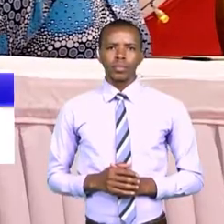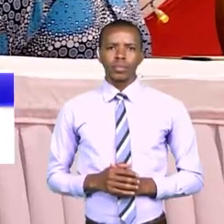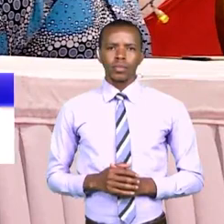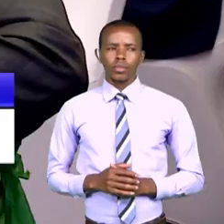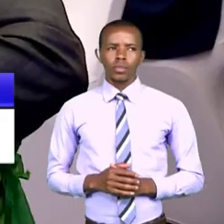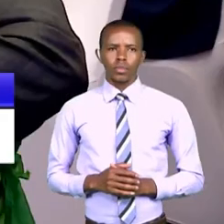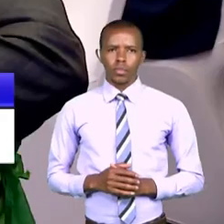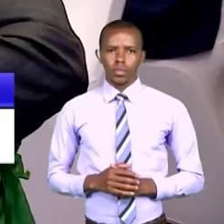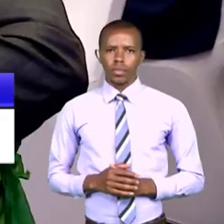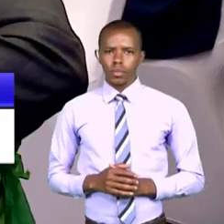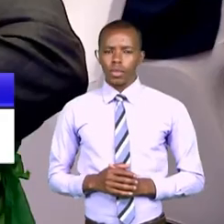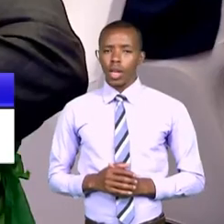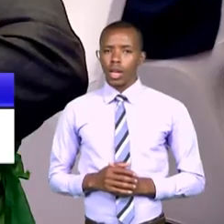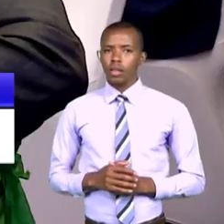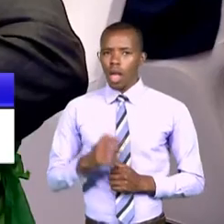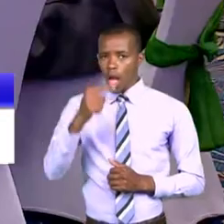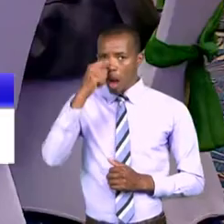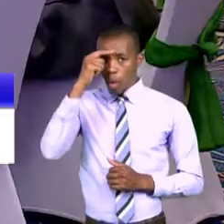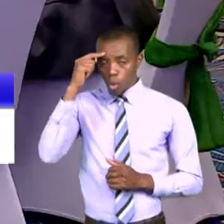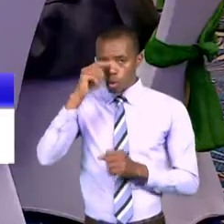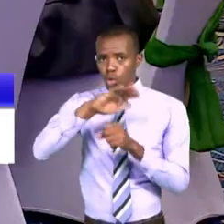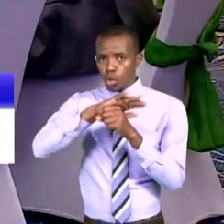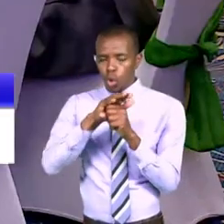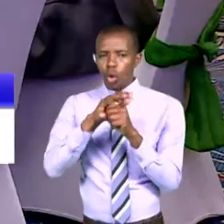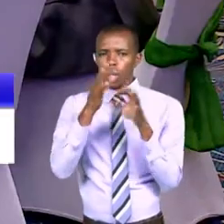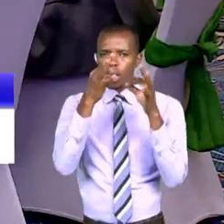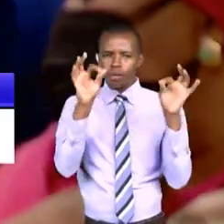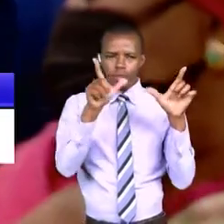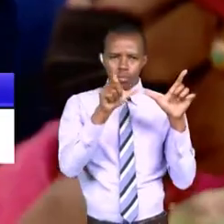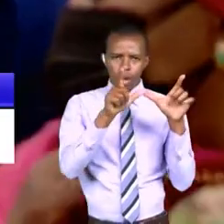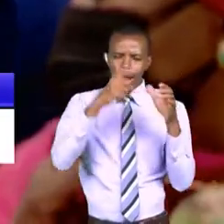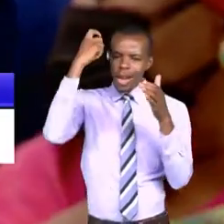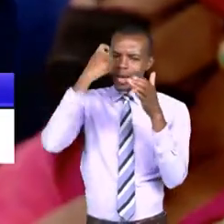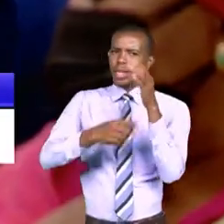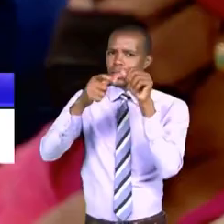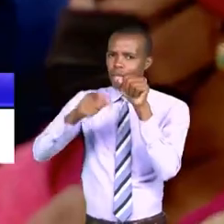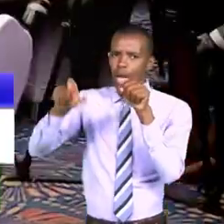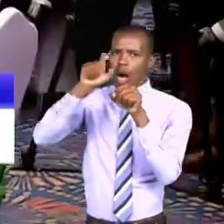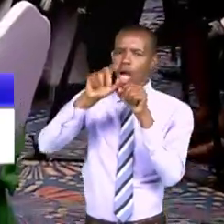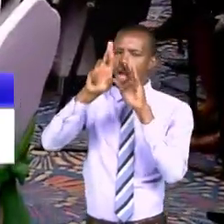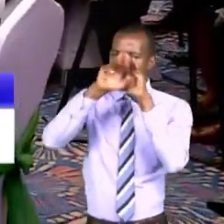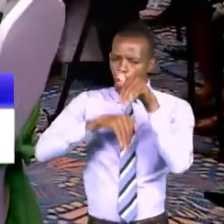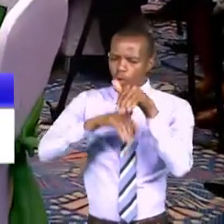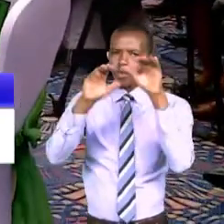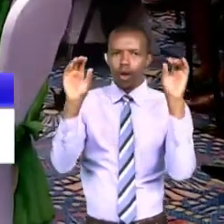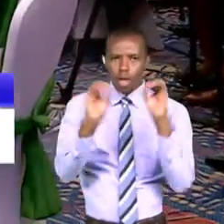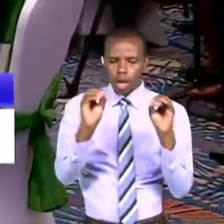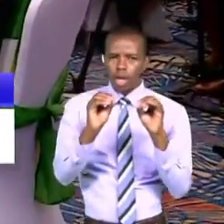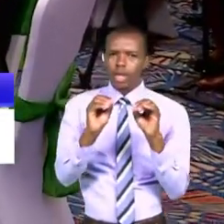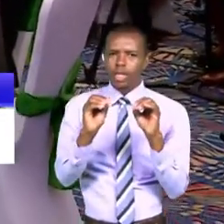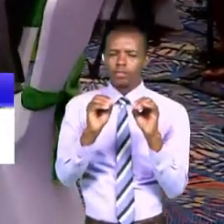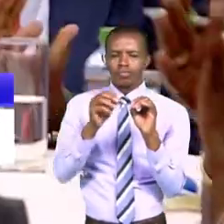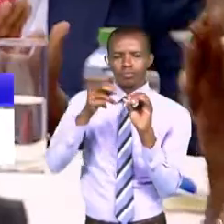Free movement majorly due to COVID-free certification, double taxation, failure to observe rules of origin, more so cooking